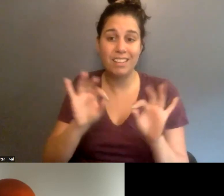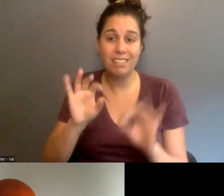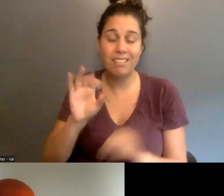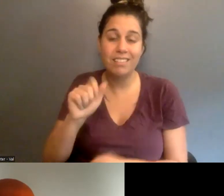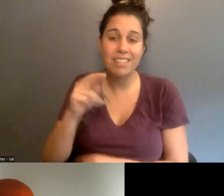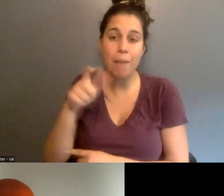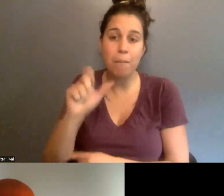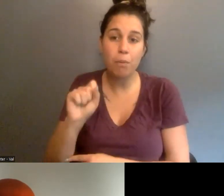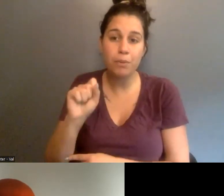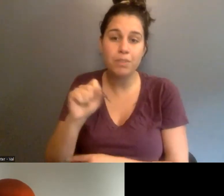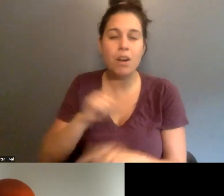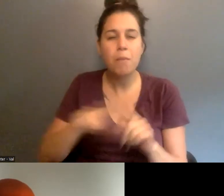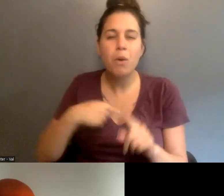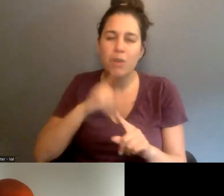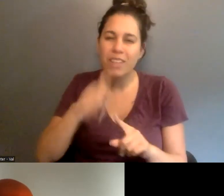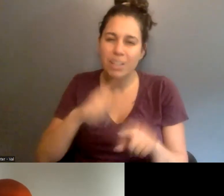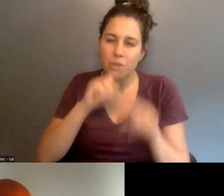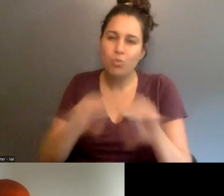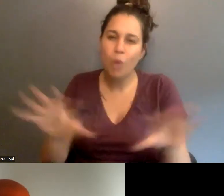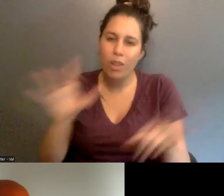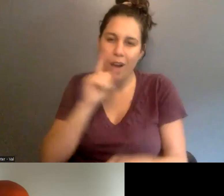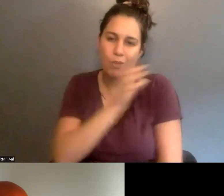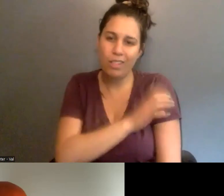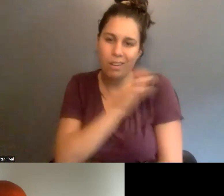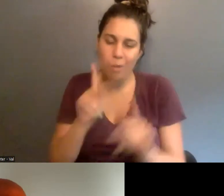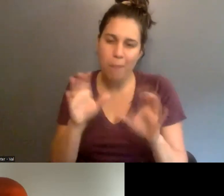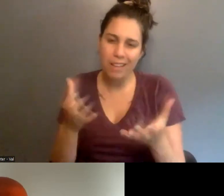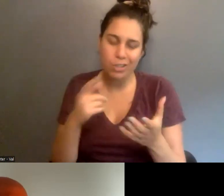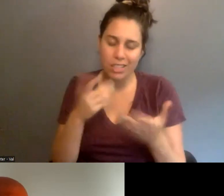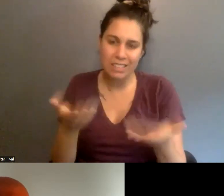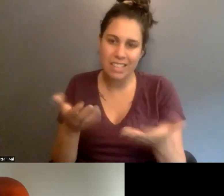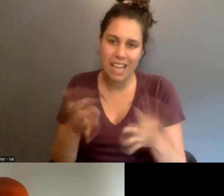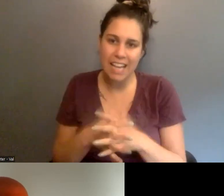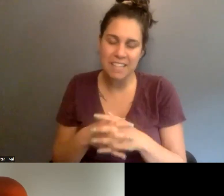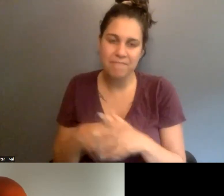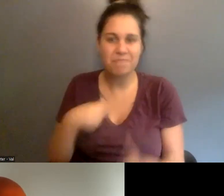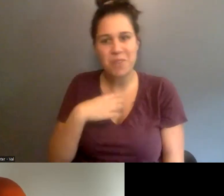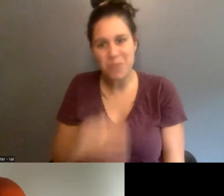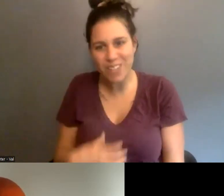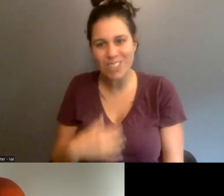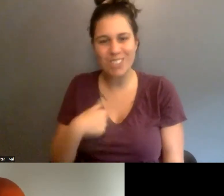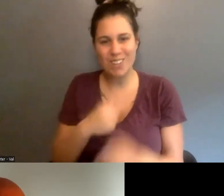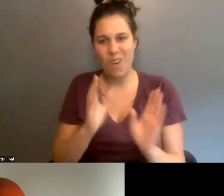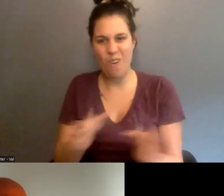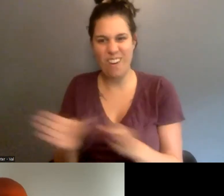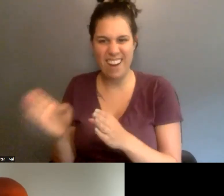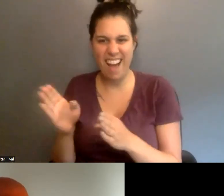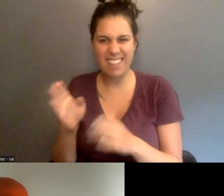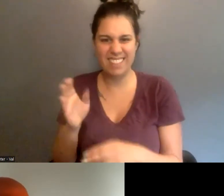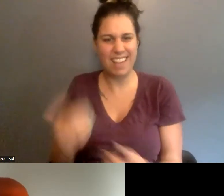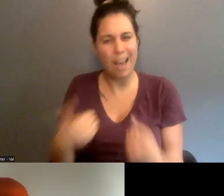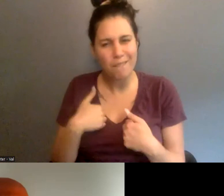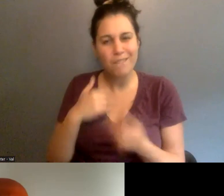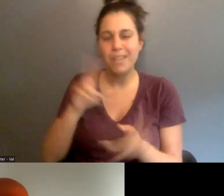to roll this out as well in clinical populations. And I wish that I were as organized as having, kind of a